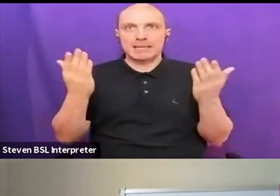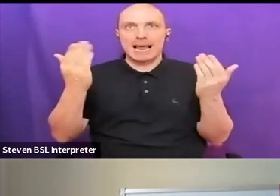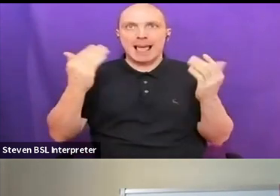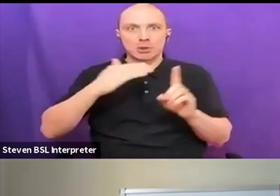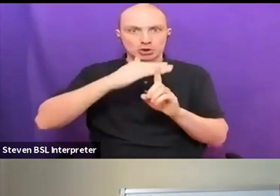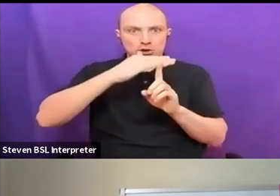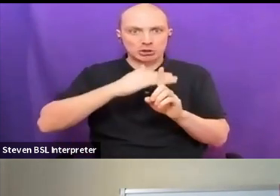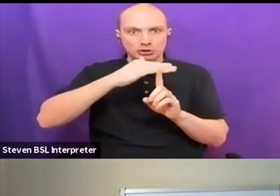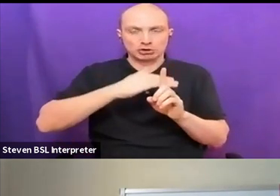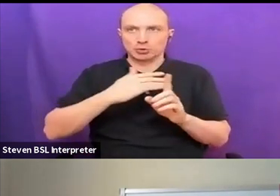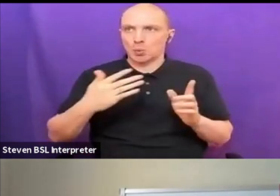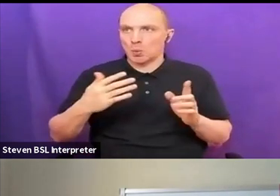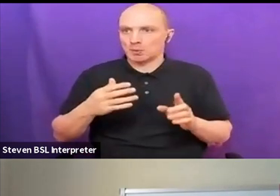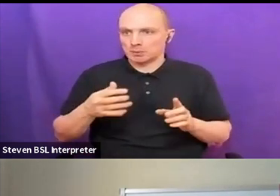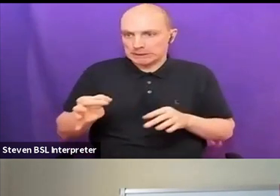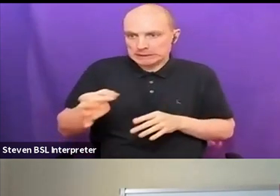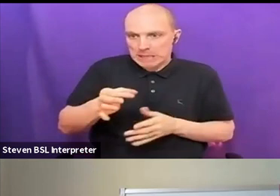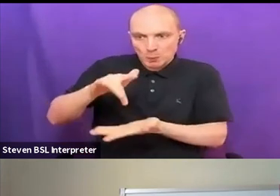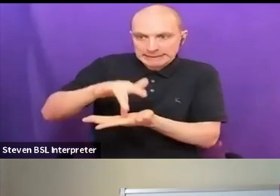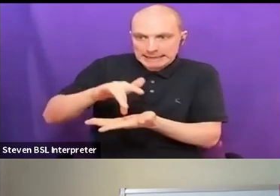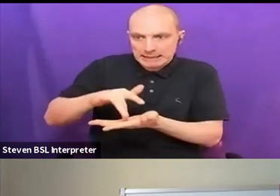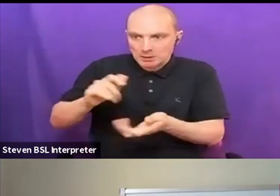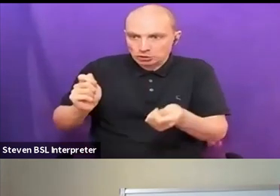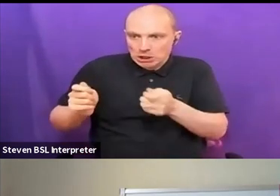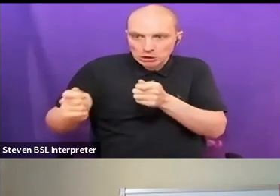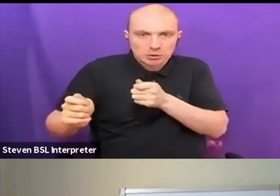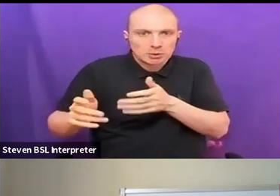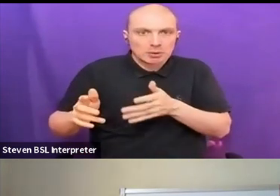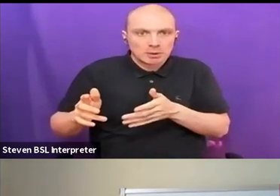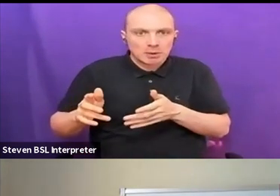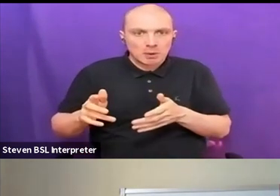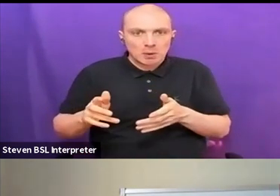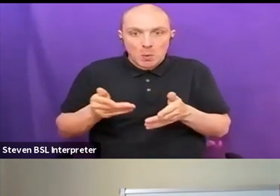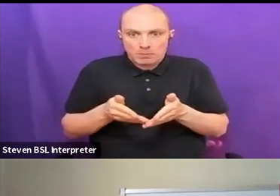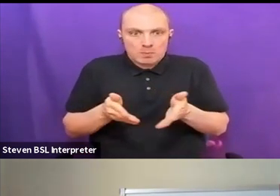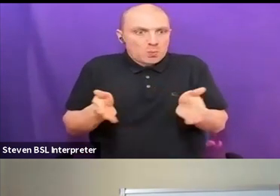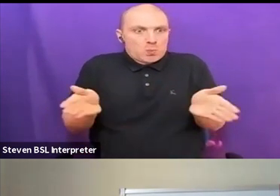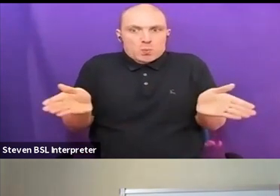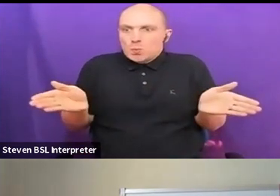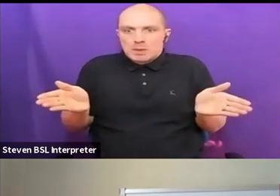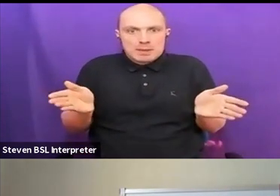that actually it's a wider momentum building piece. So I think let's just keep the conversation